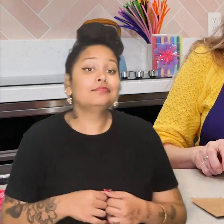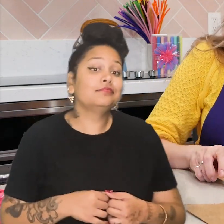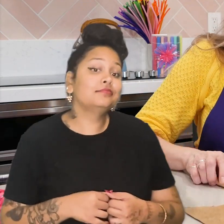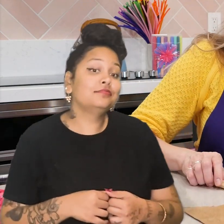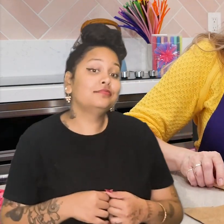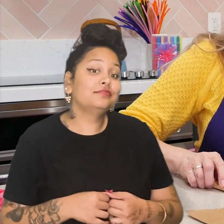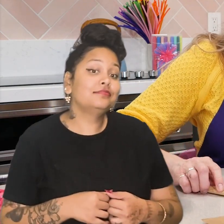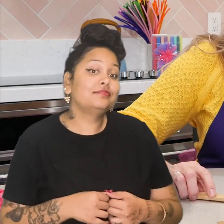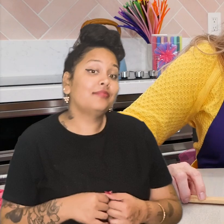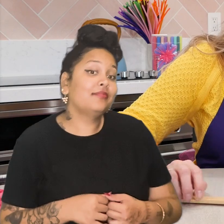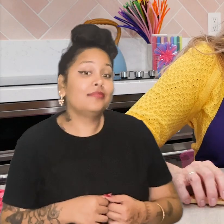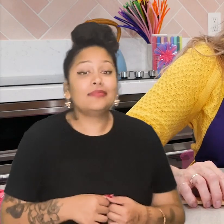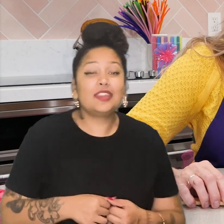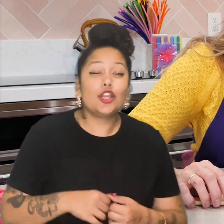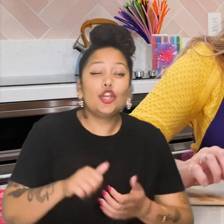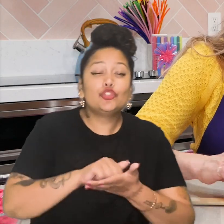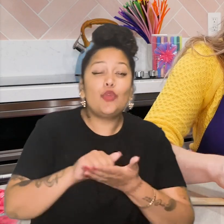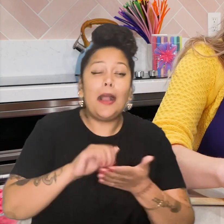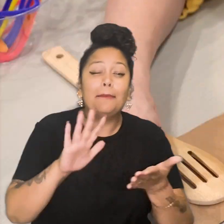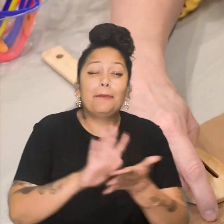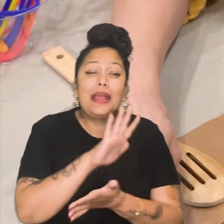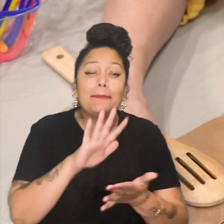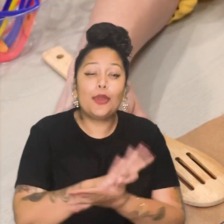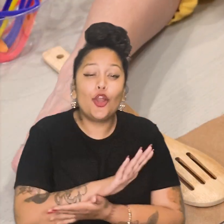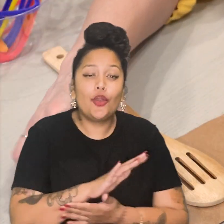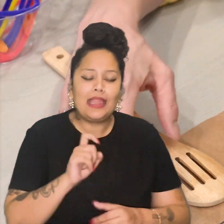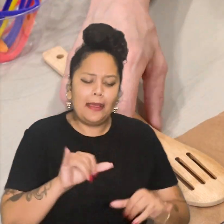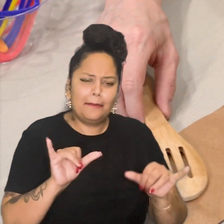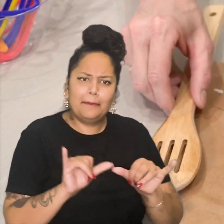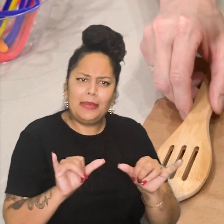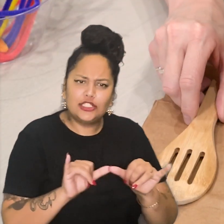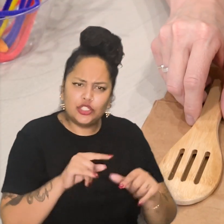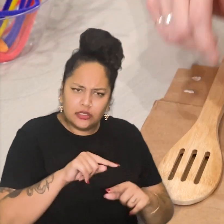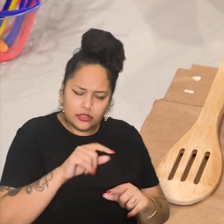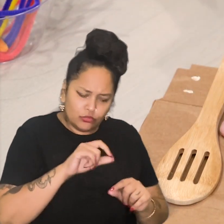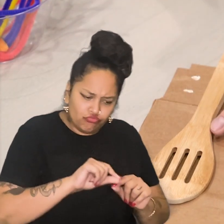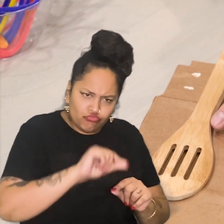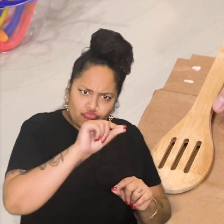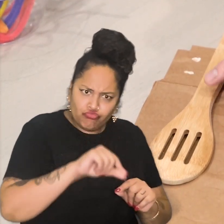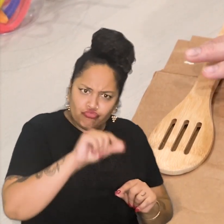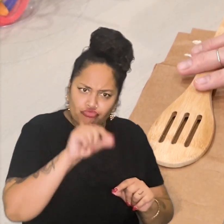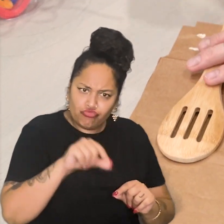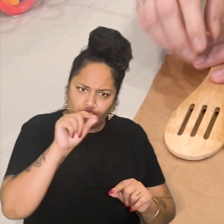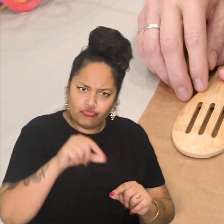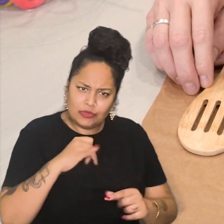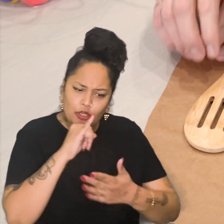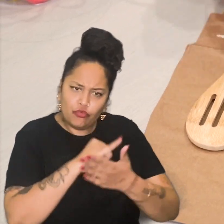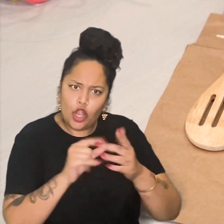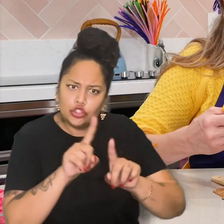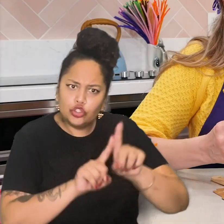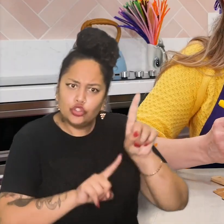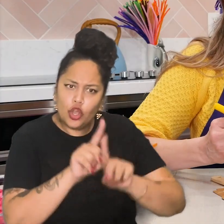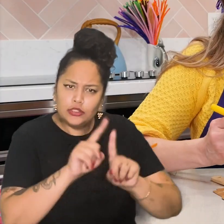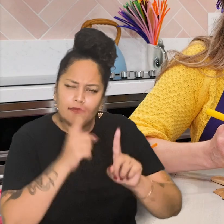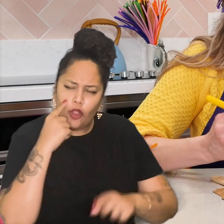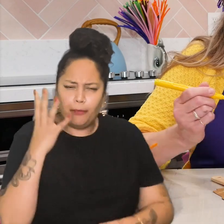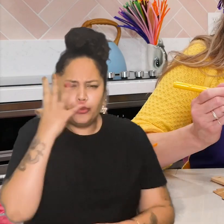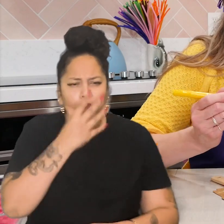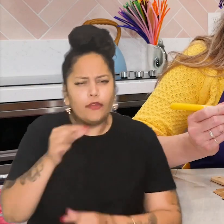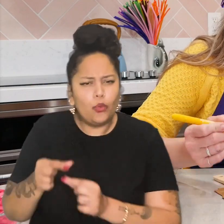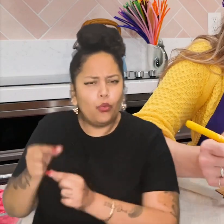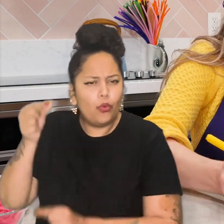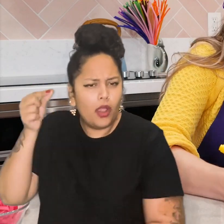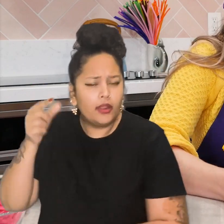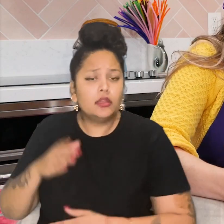paper here, and we can kind of measure out how we could draw a star for this beautiful wand. So I'm just going to take